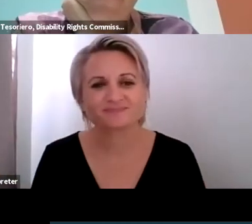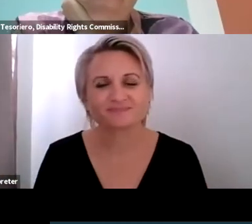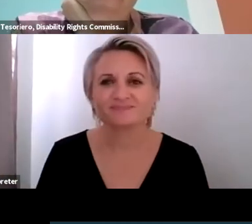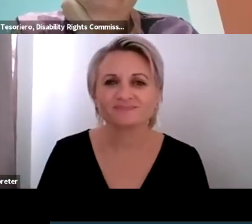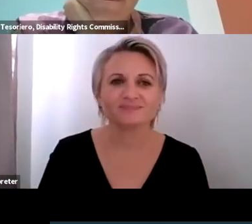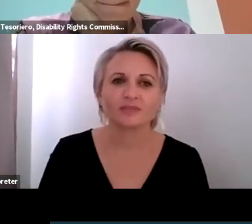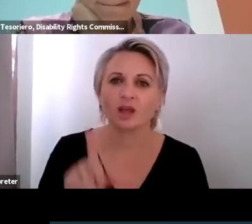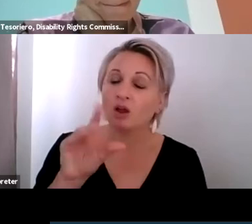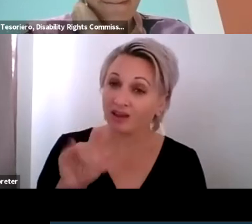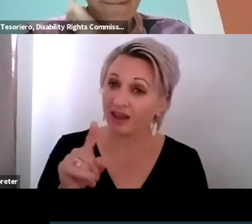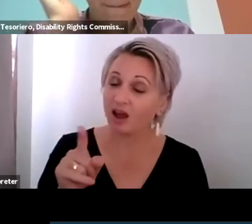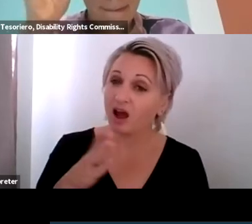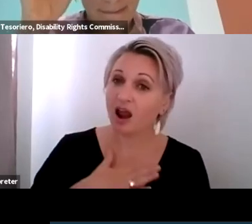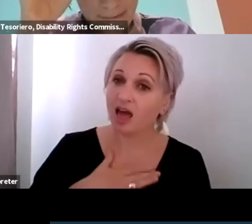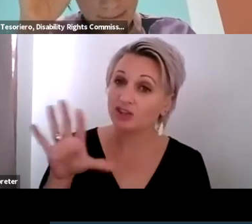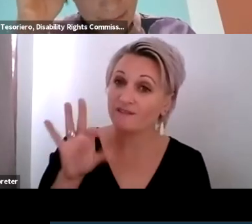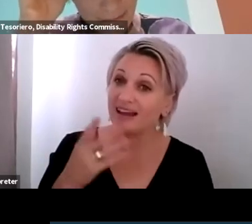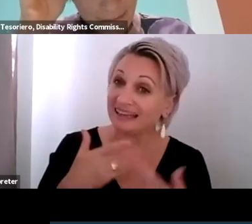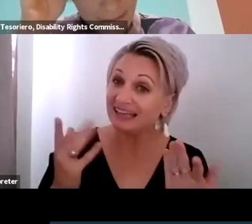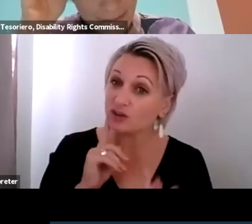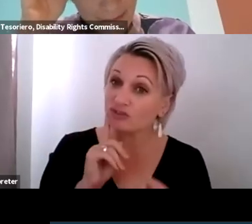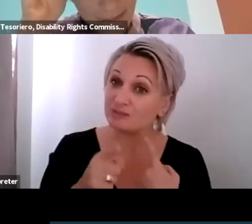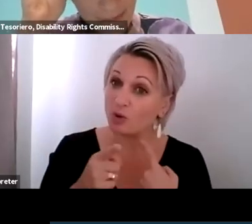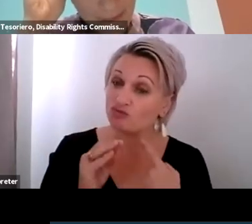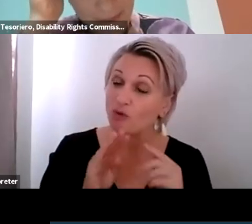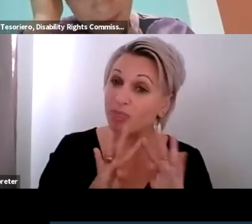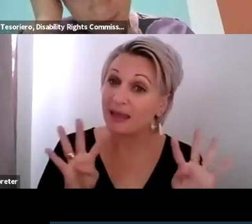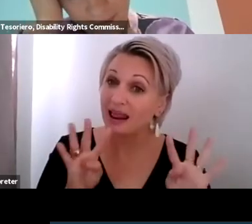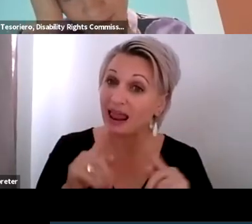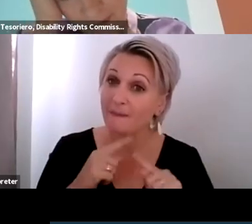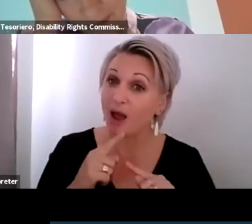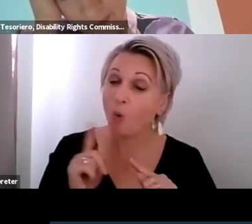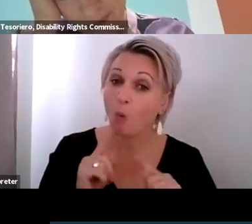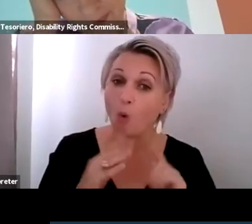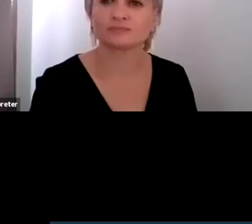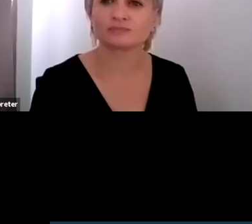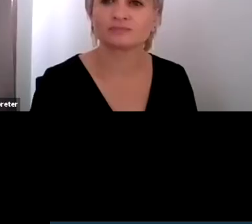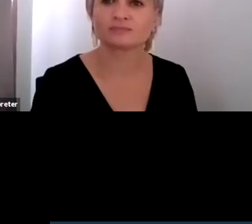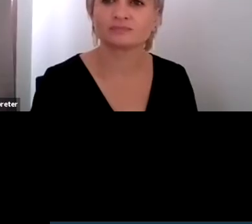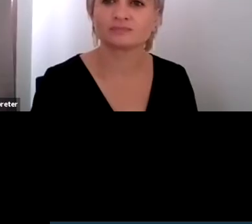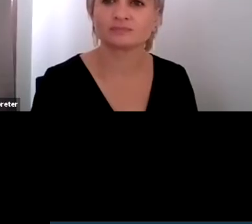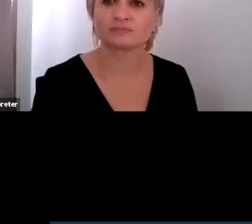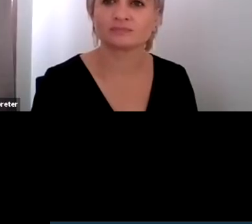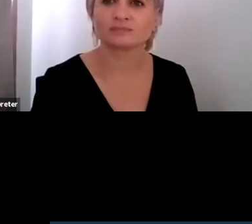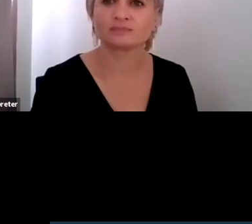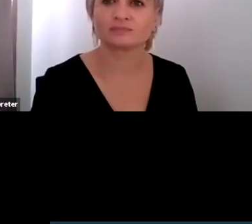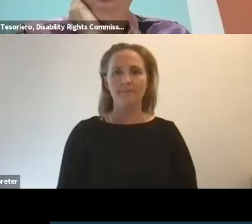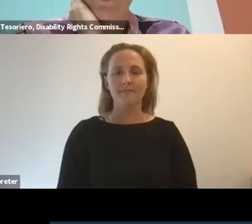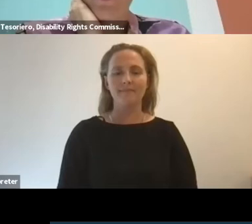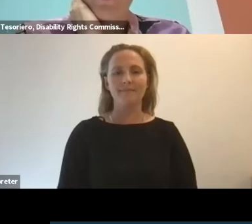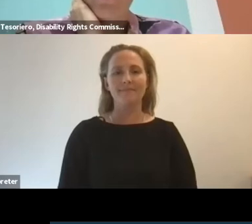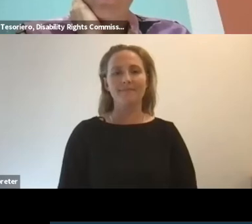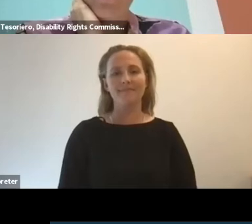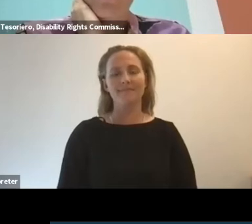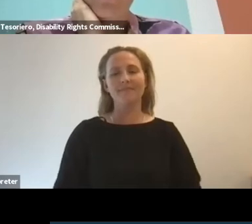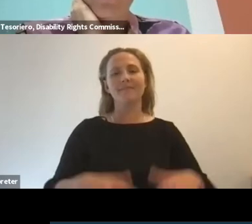any response from the panel to what Martin said. Does anyone want to jump in? So in the